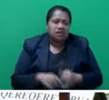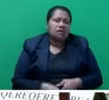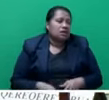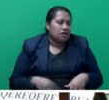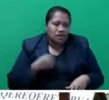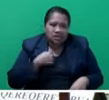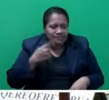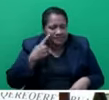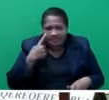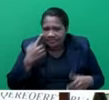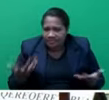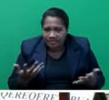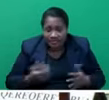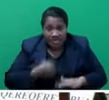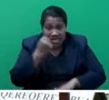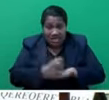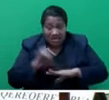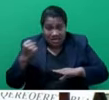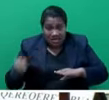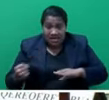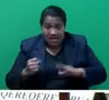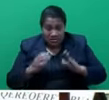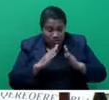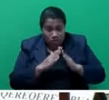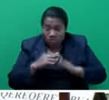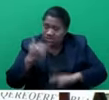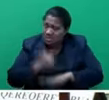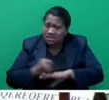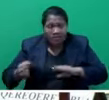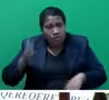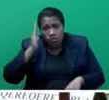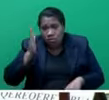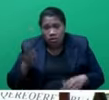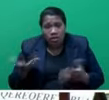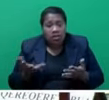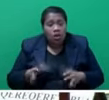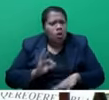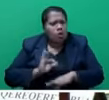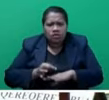Speaker. Government quarters, whether it's a government school, whether it's hospital.